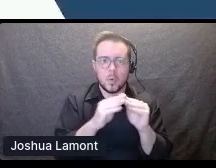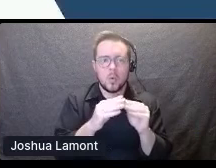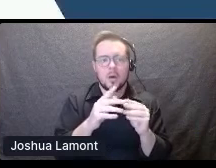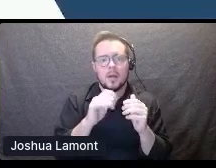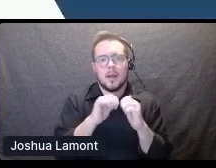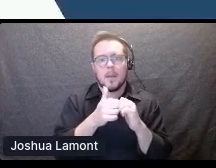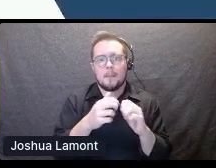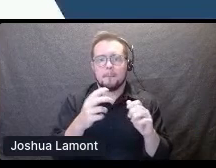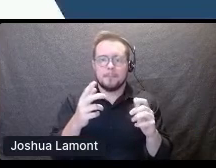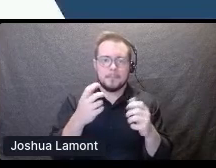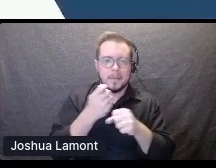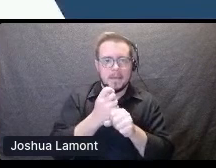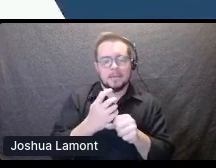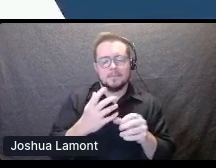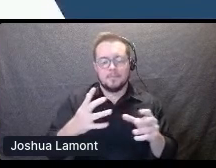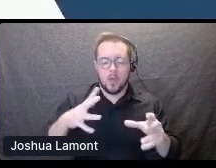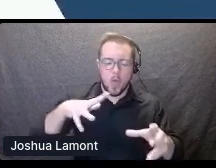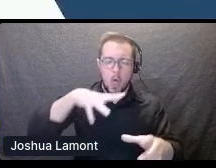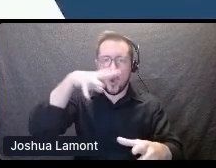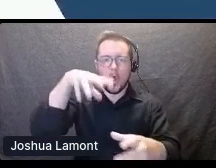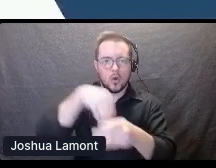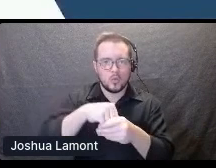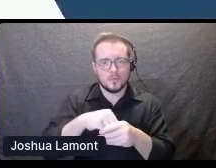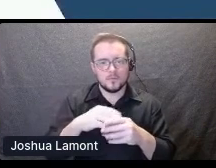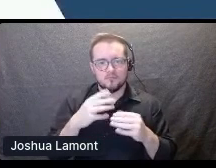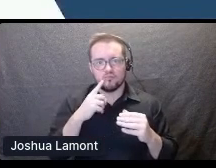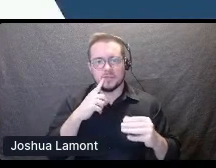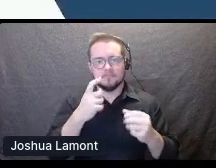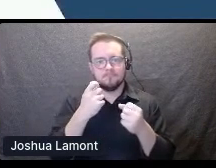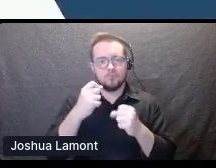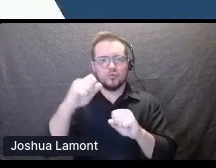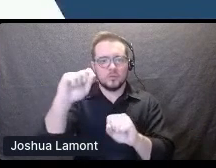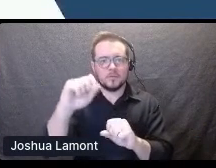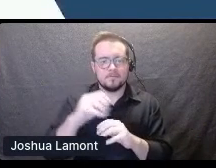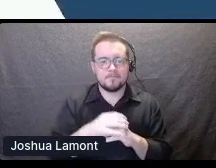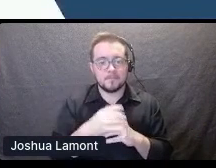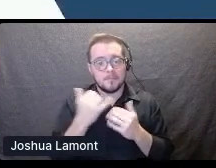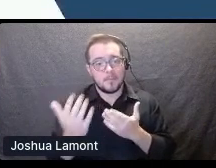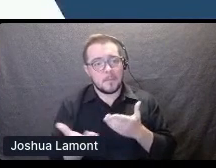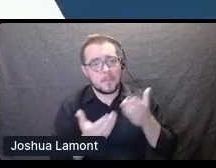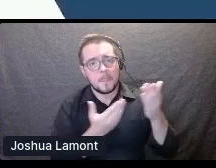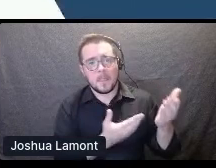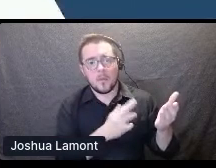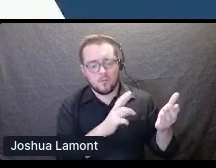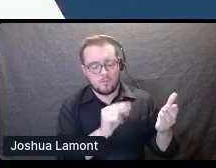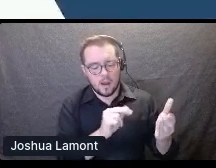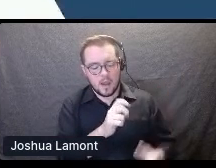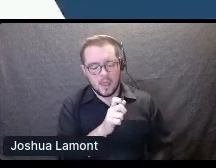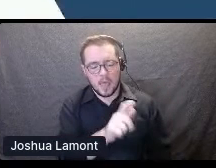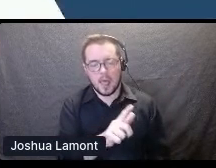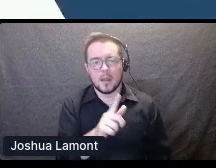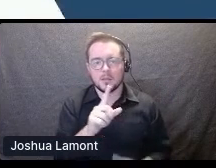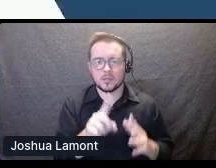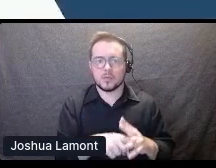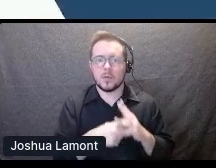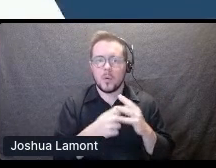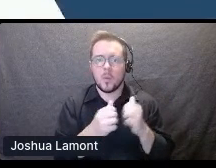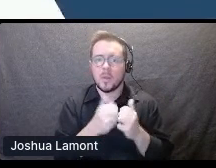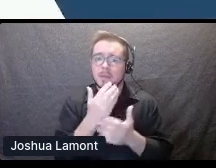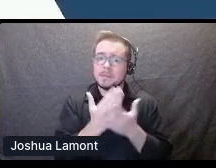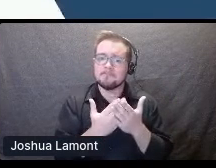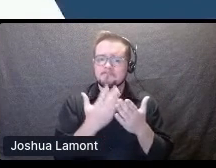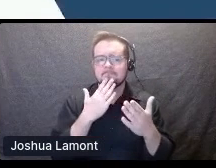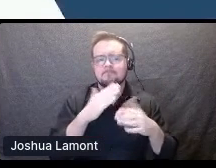through November, but beyond. And then before all that, I'm just going to hand it to Raquel to get us formally started with some basic